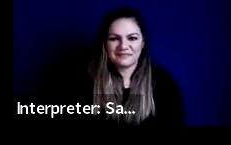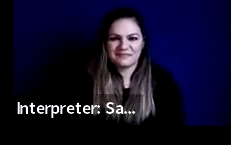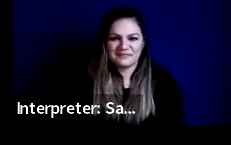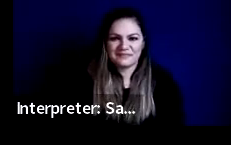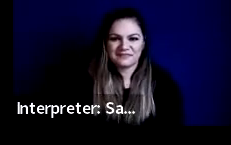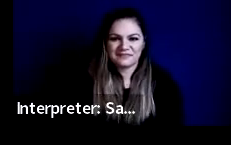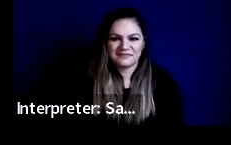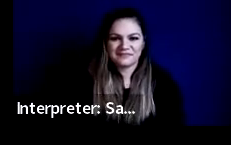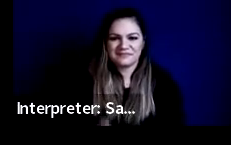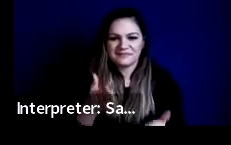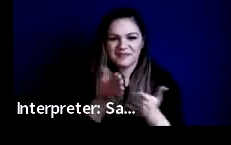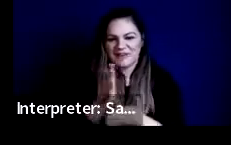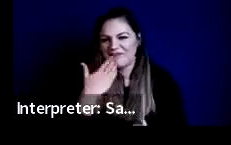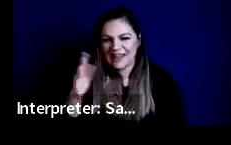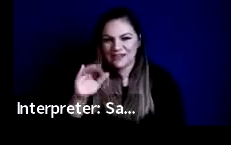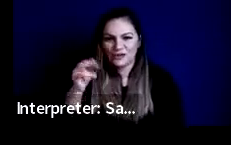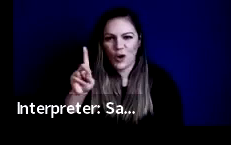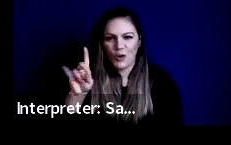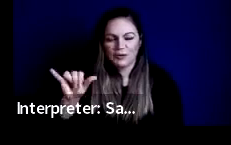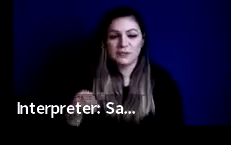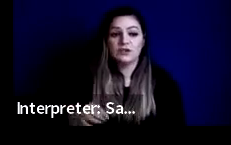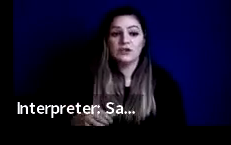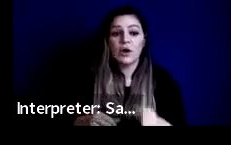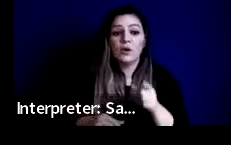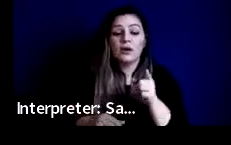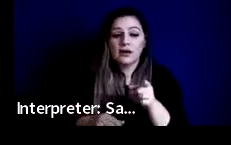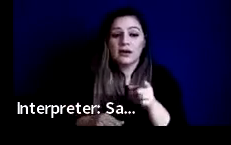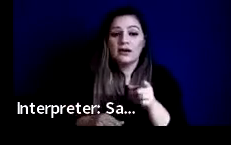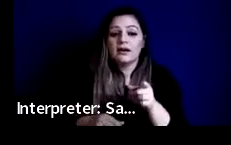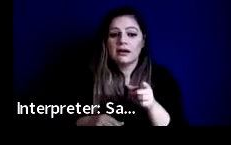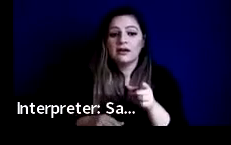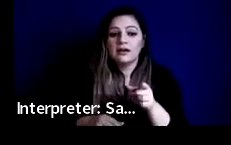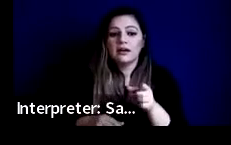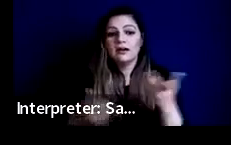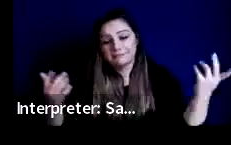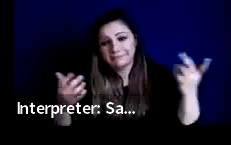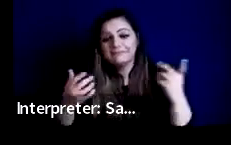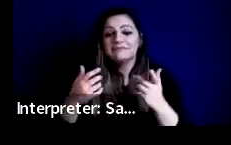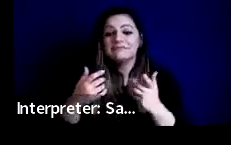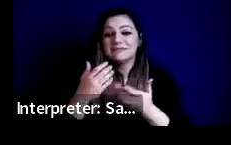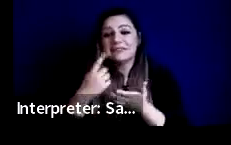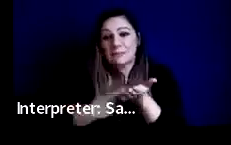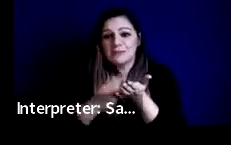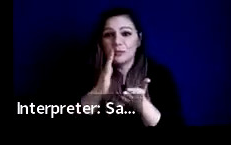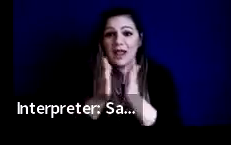Thanks, Jody. So in a couple of places here, we are going to ask you to interact with us if you can.